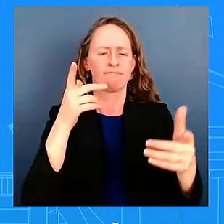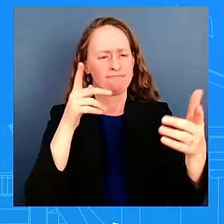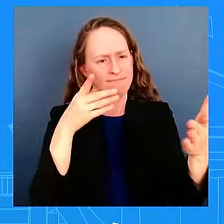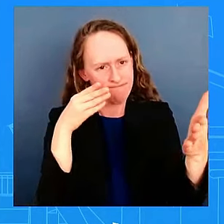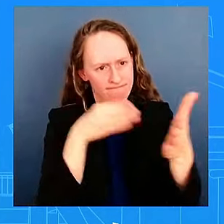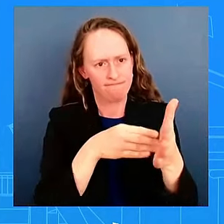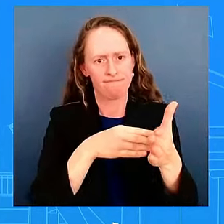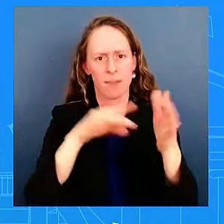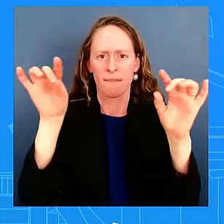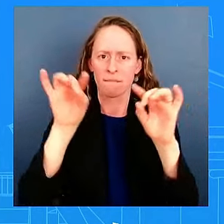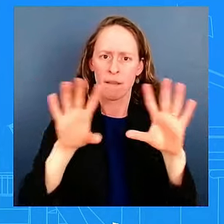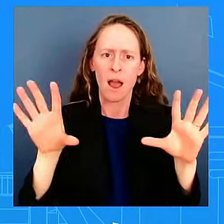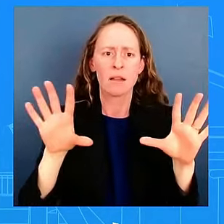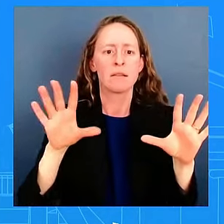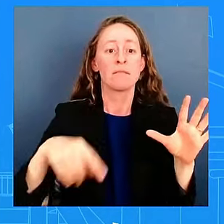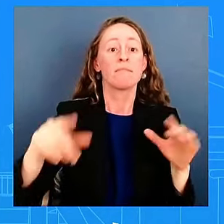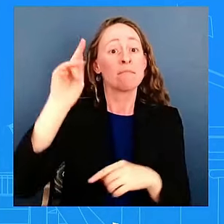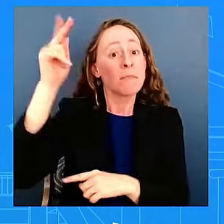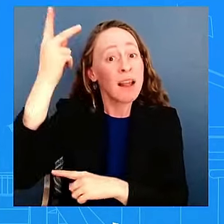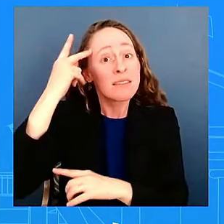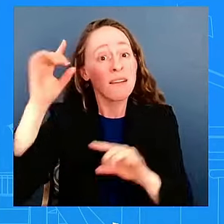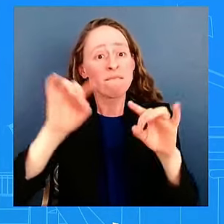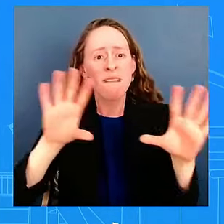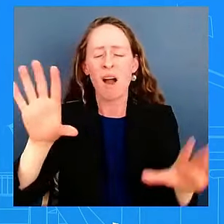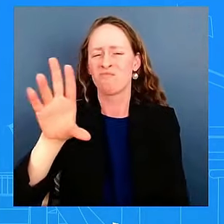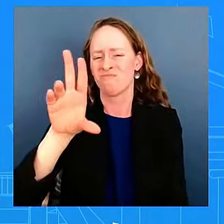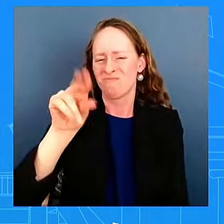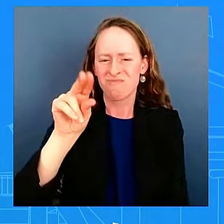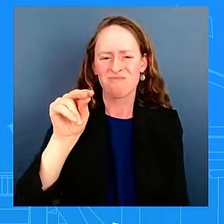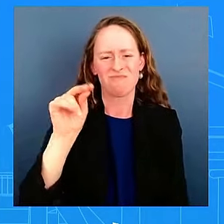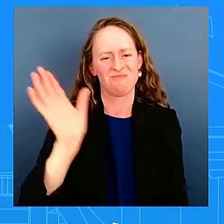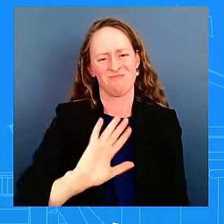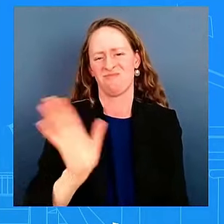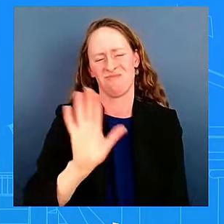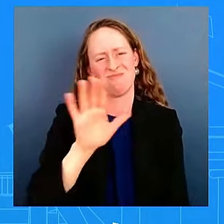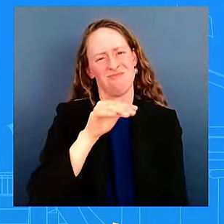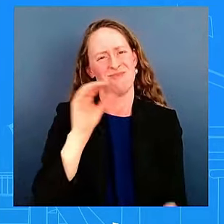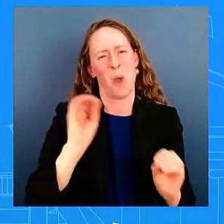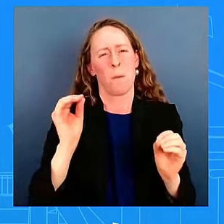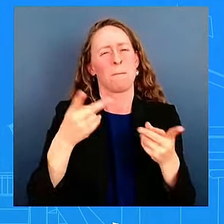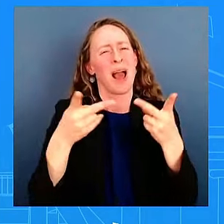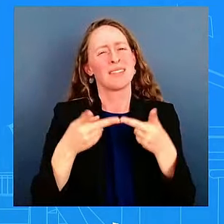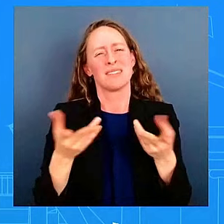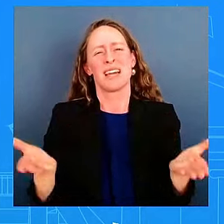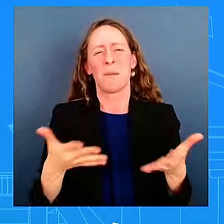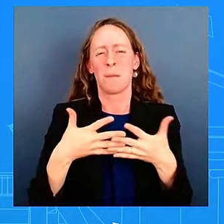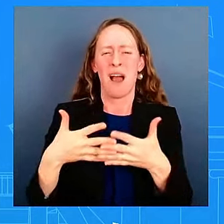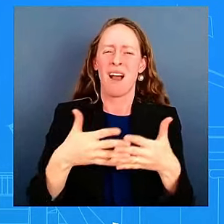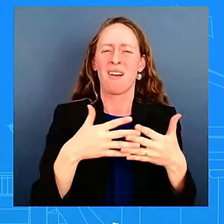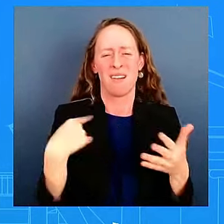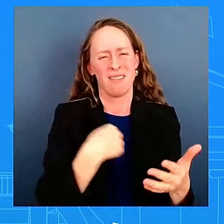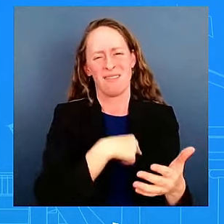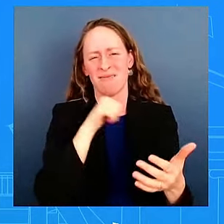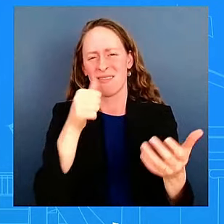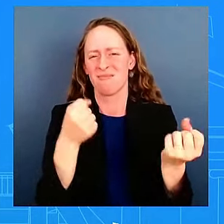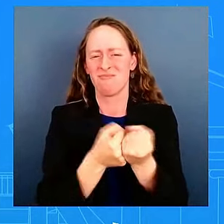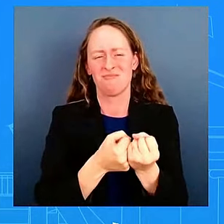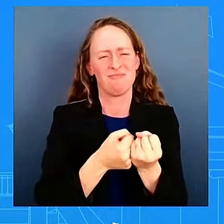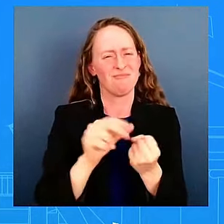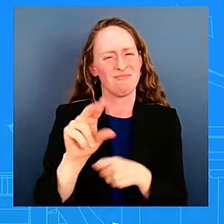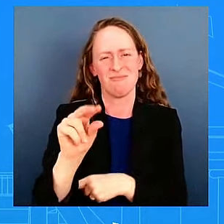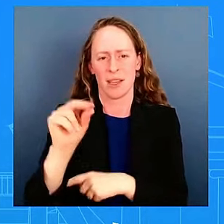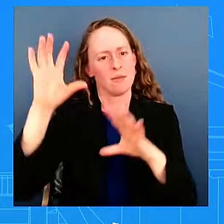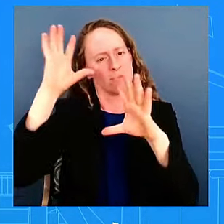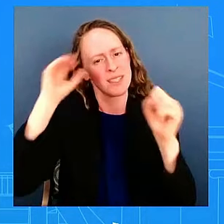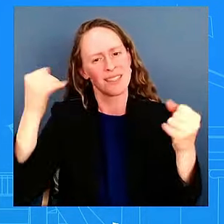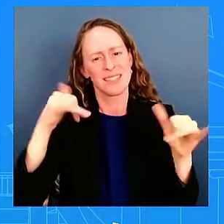America. It should not be. It does not have a place here. The president's going to continue to be very, very forceful about that. But we have a difference of